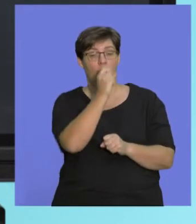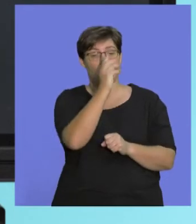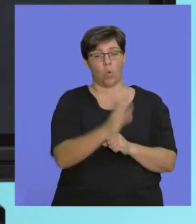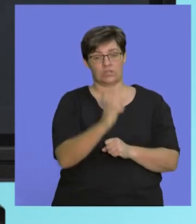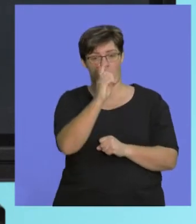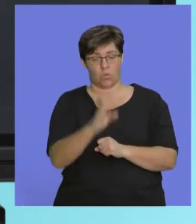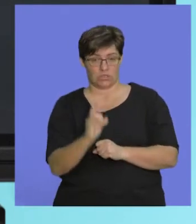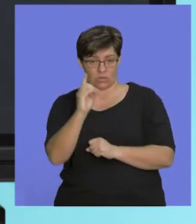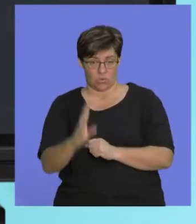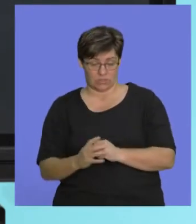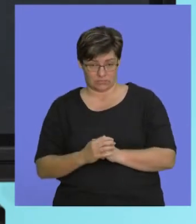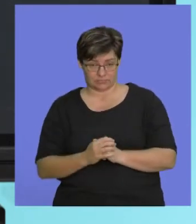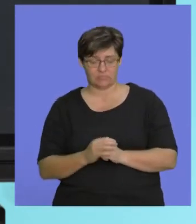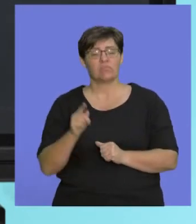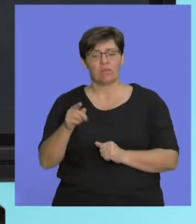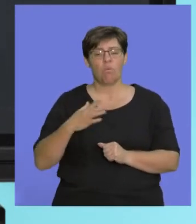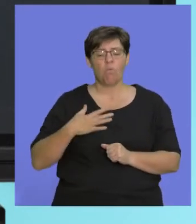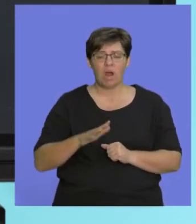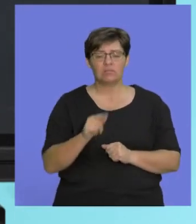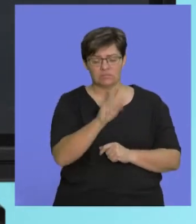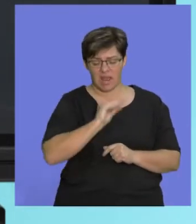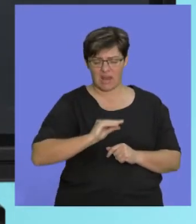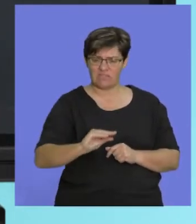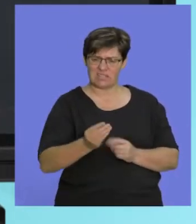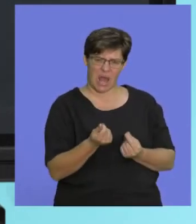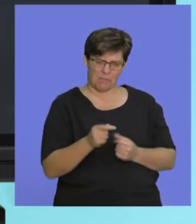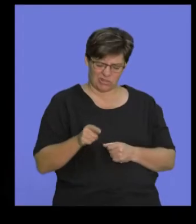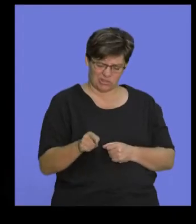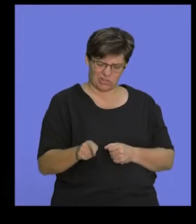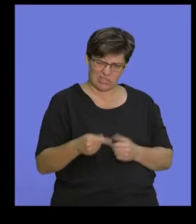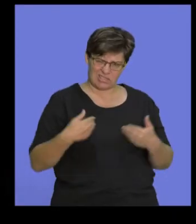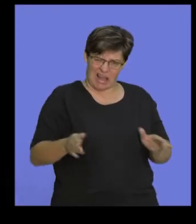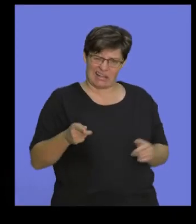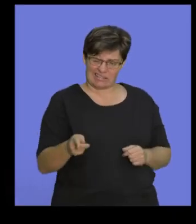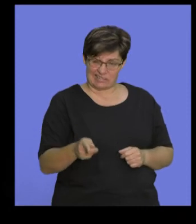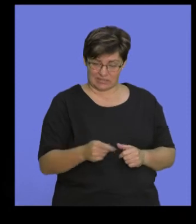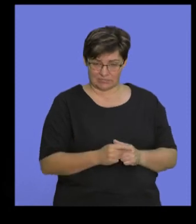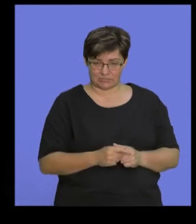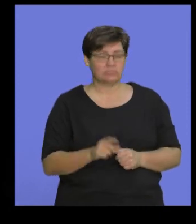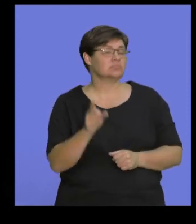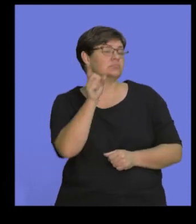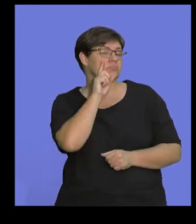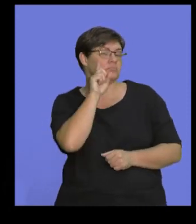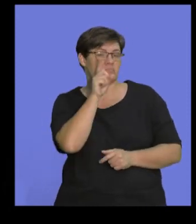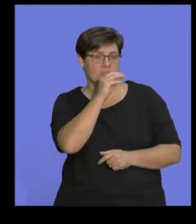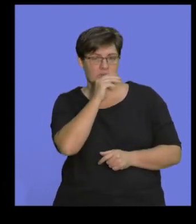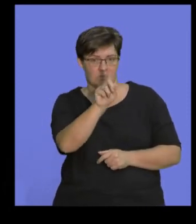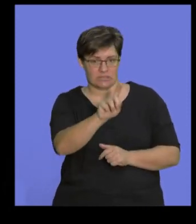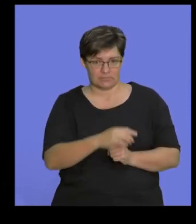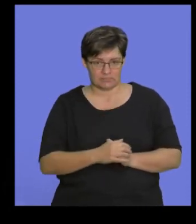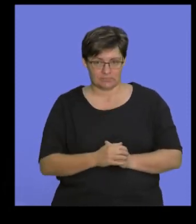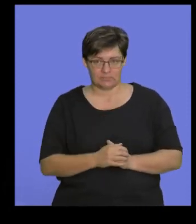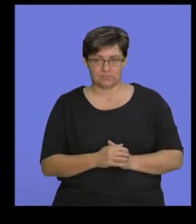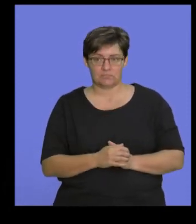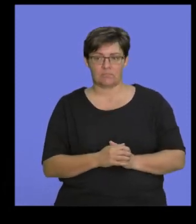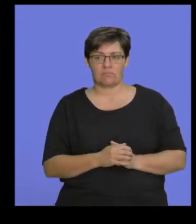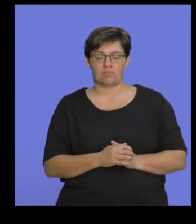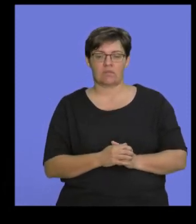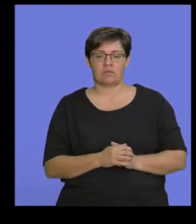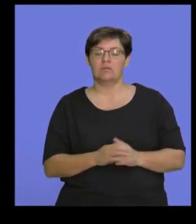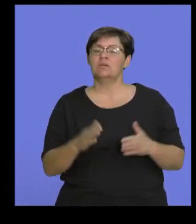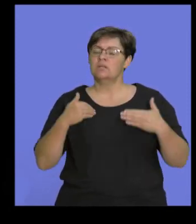did invest 10 years ago. So let's see what exactly this means. Now, we start with our data. We